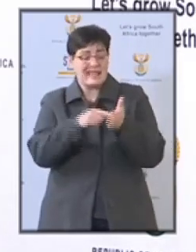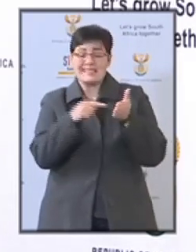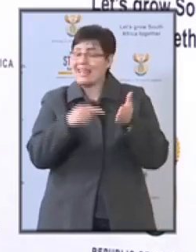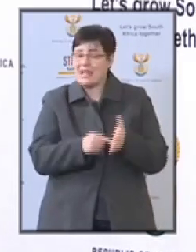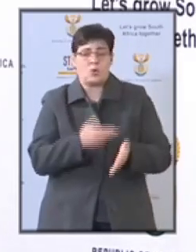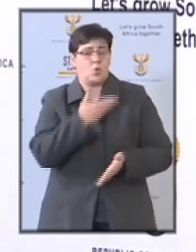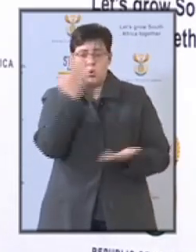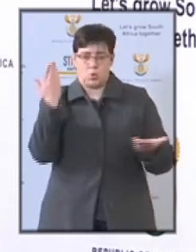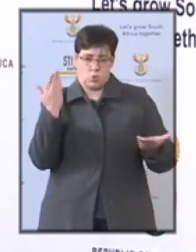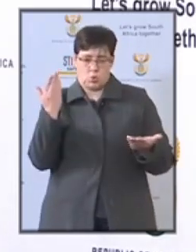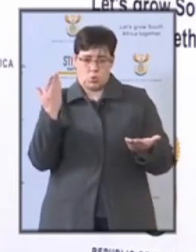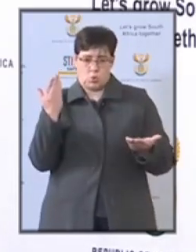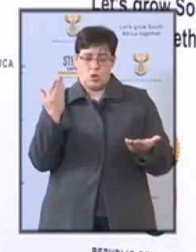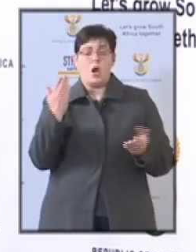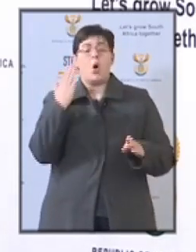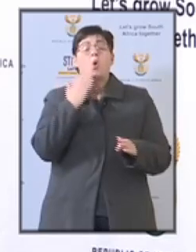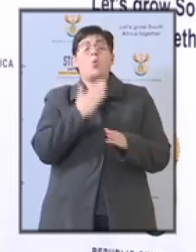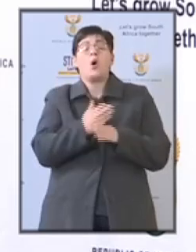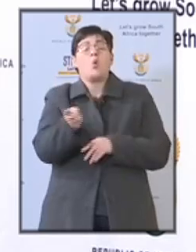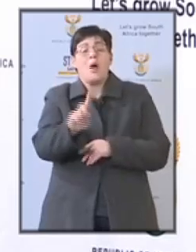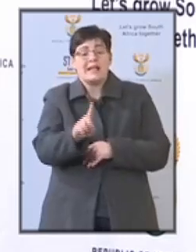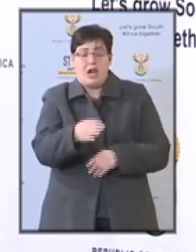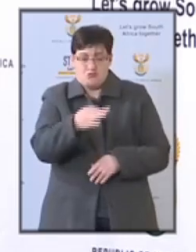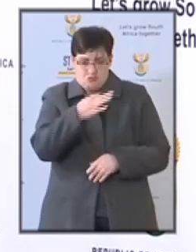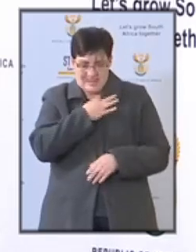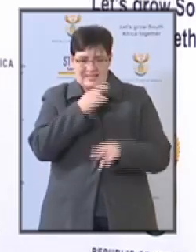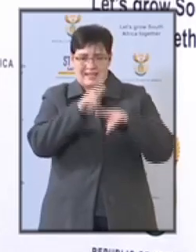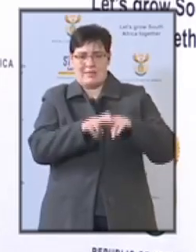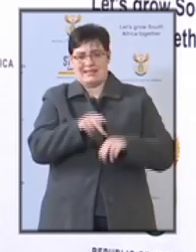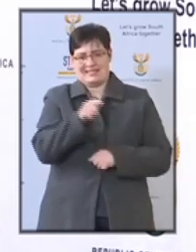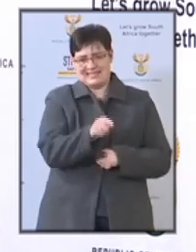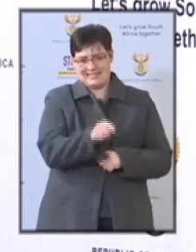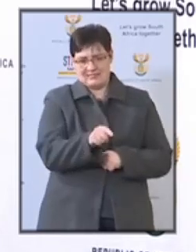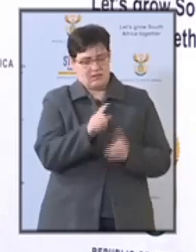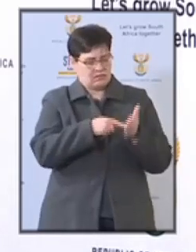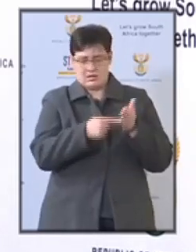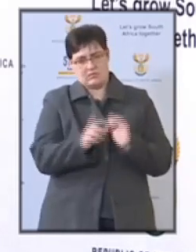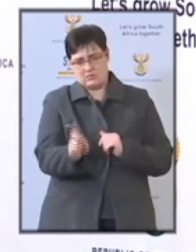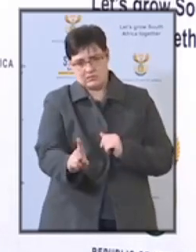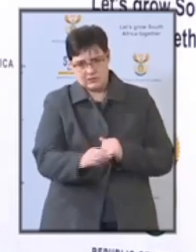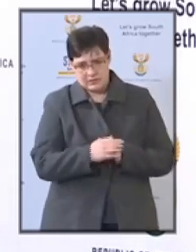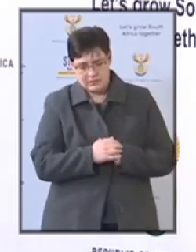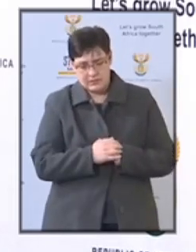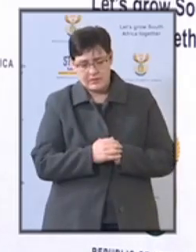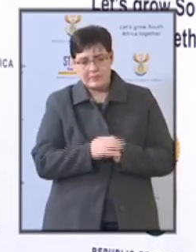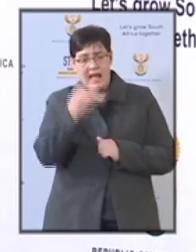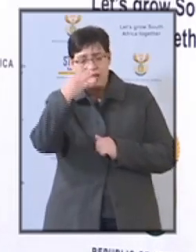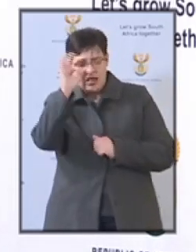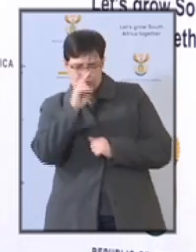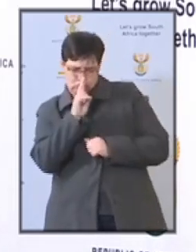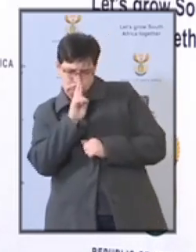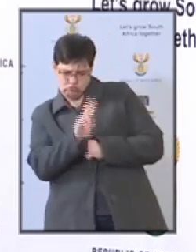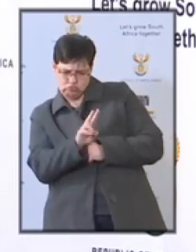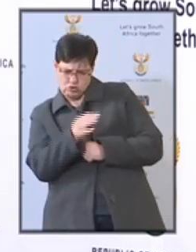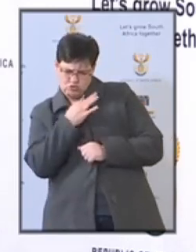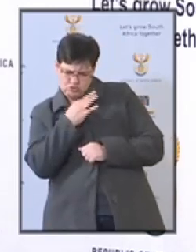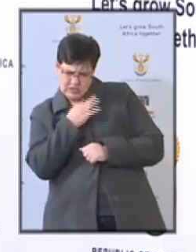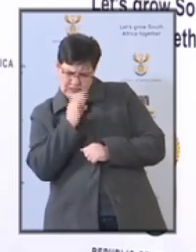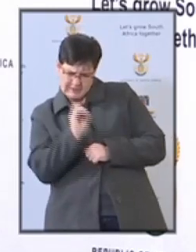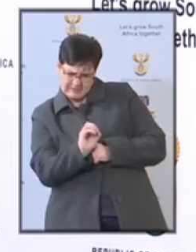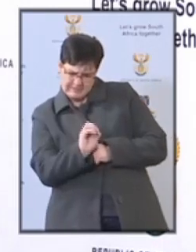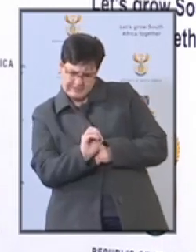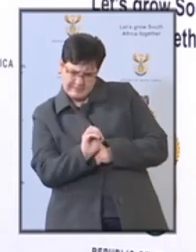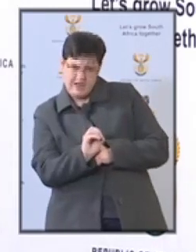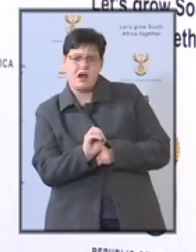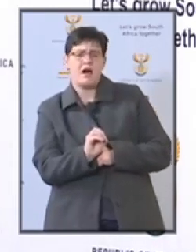don't work on dates. We work in terms of the risk. So government assesses the risk to see